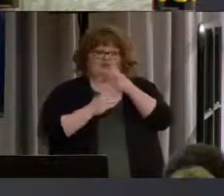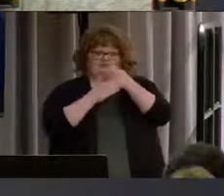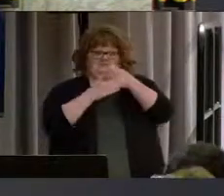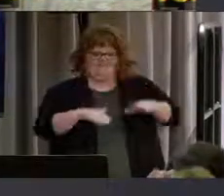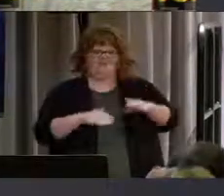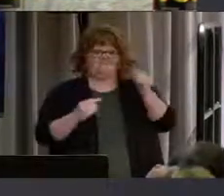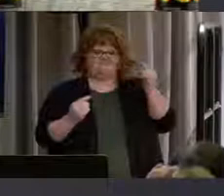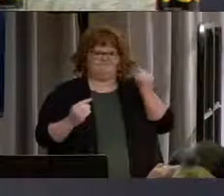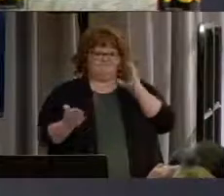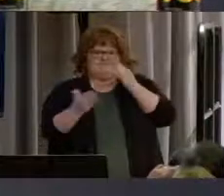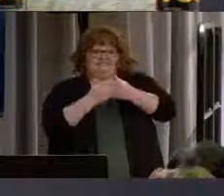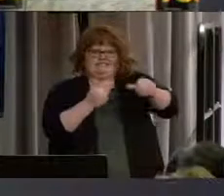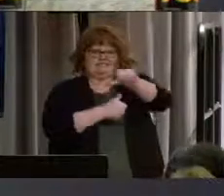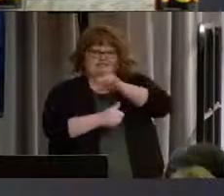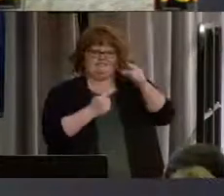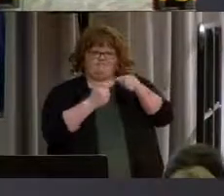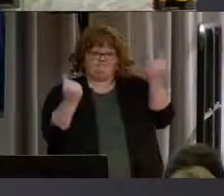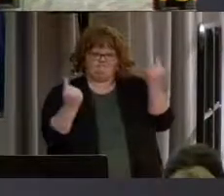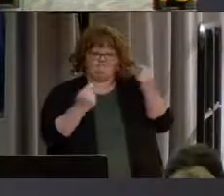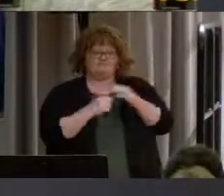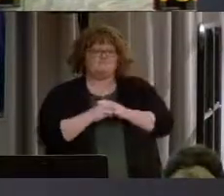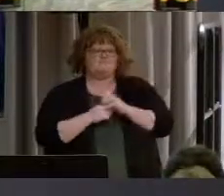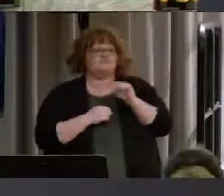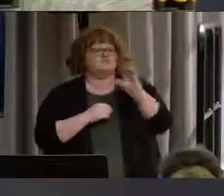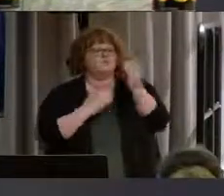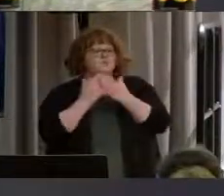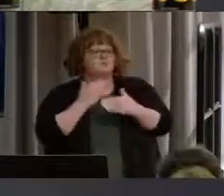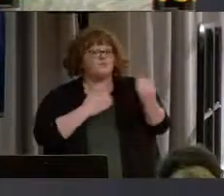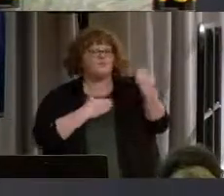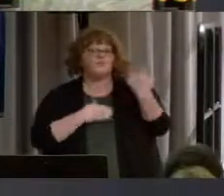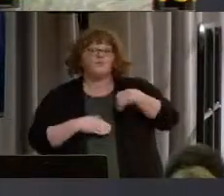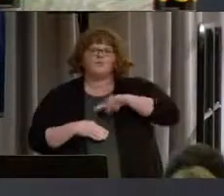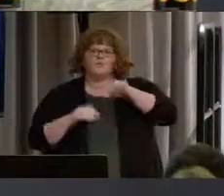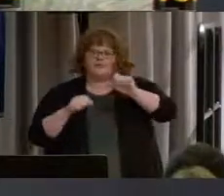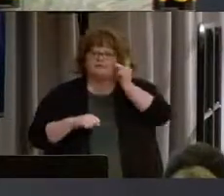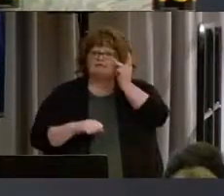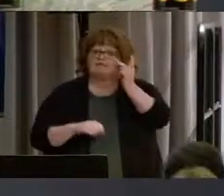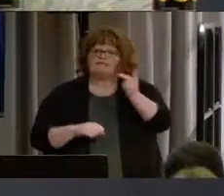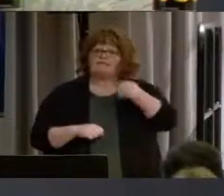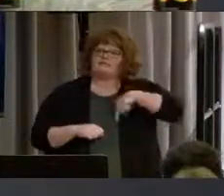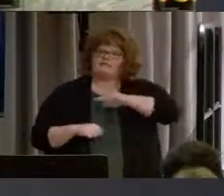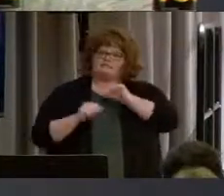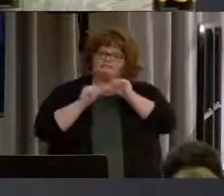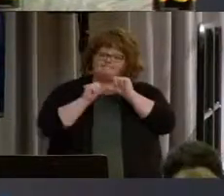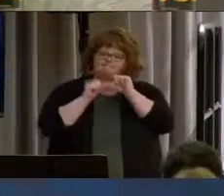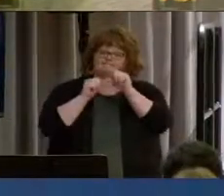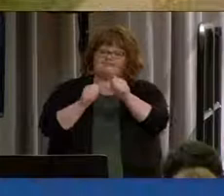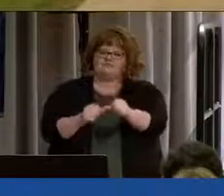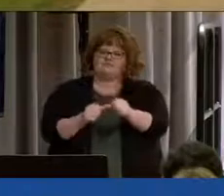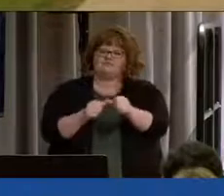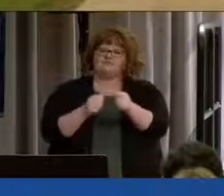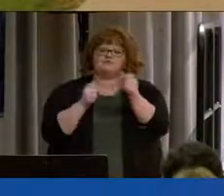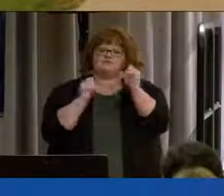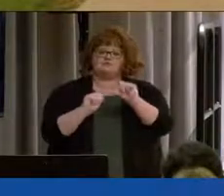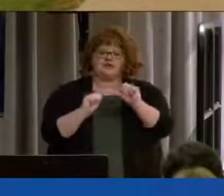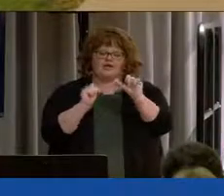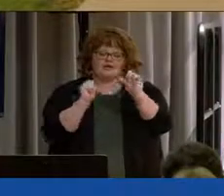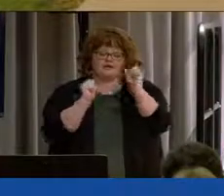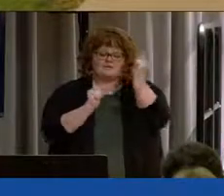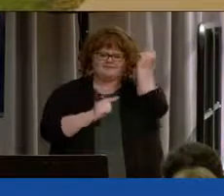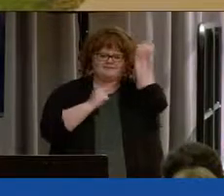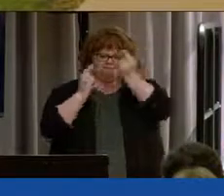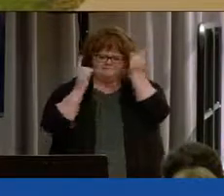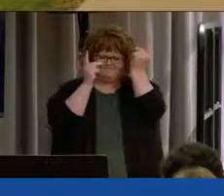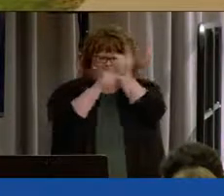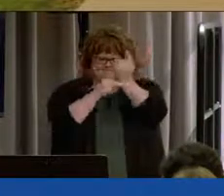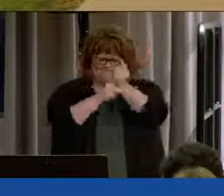So as we move forward, we can see that we continued to try to make sense of the tragedy